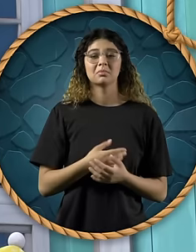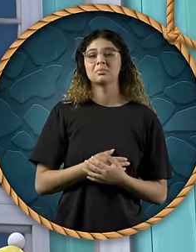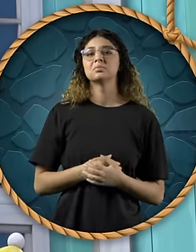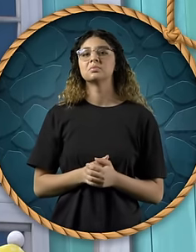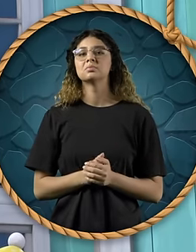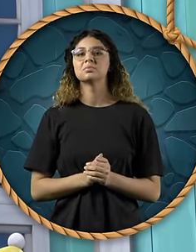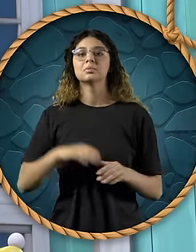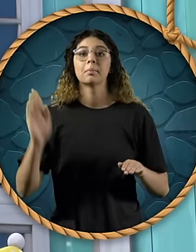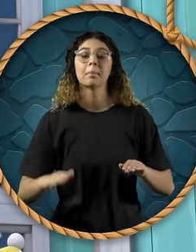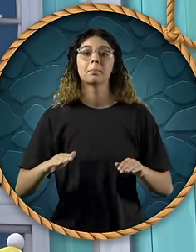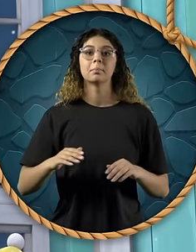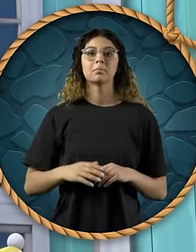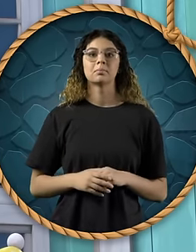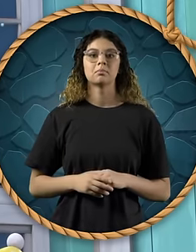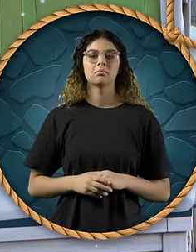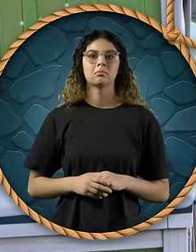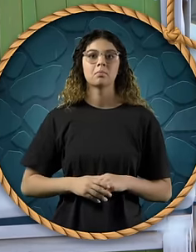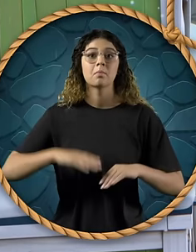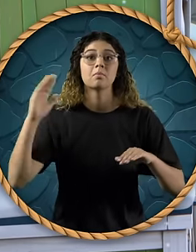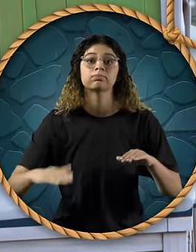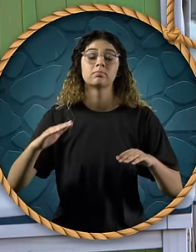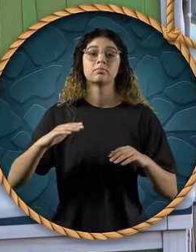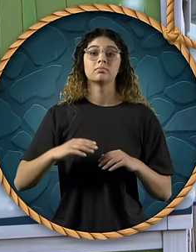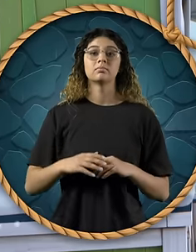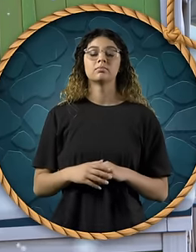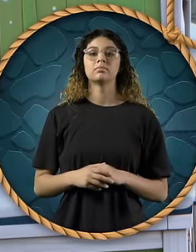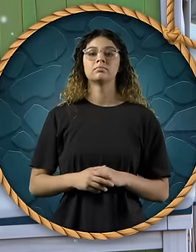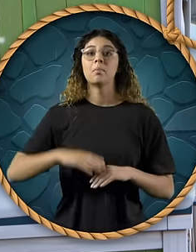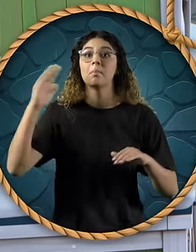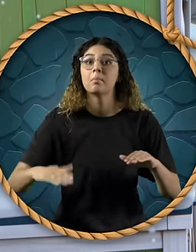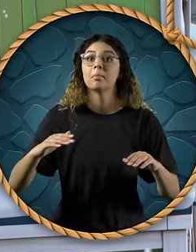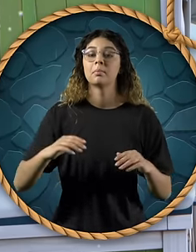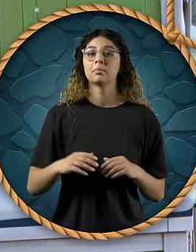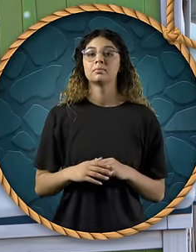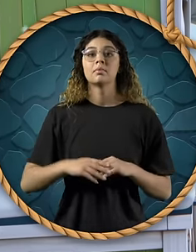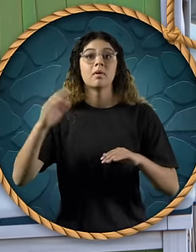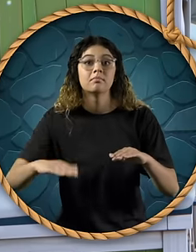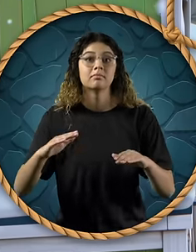Thank you.